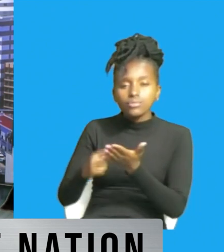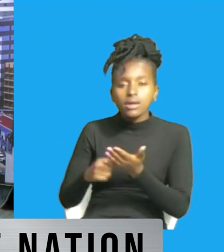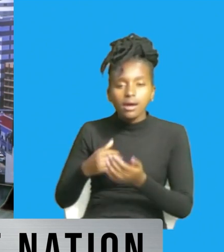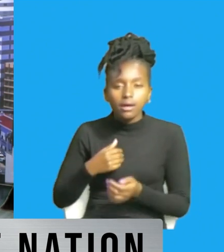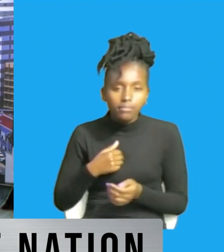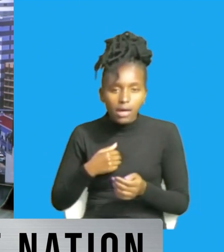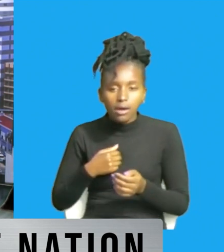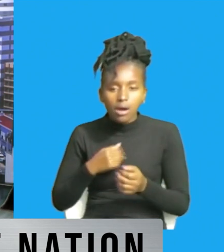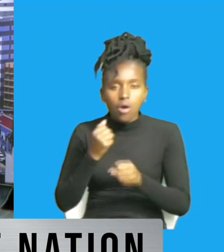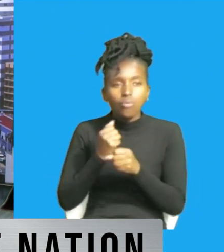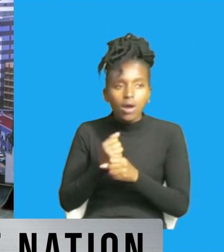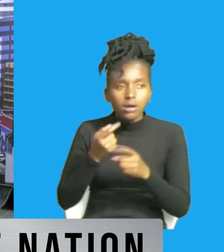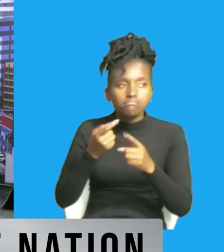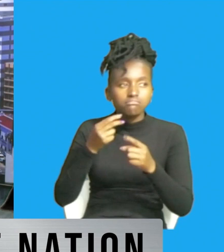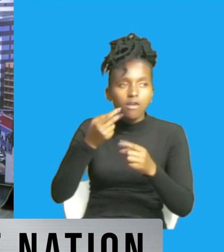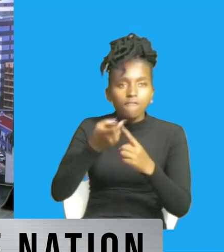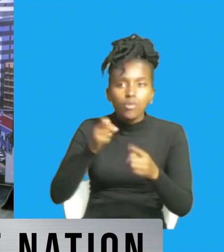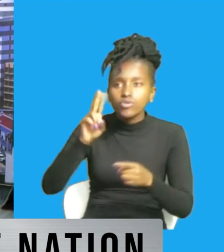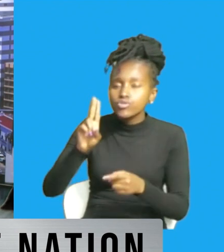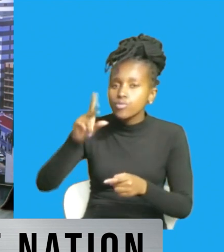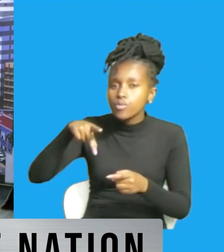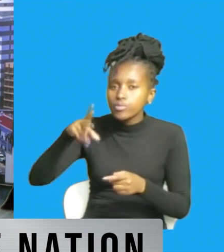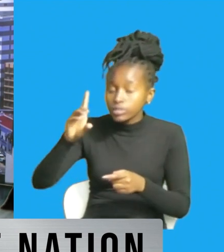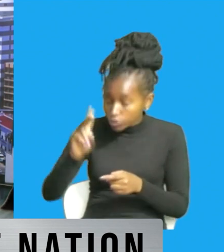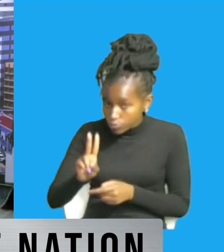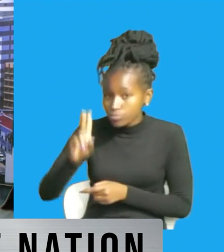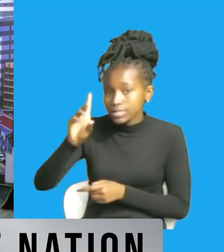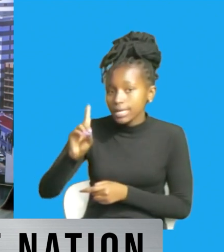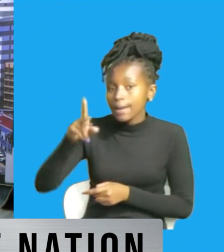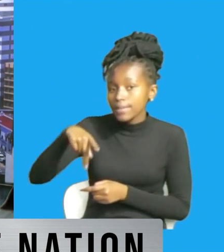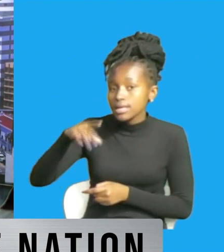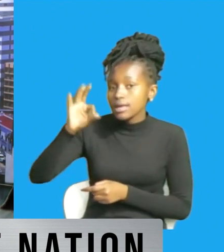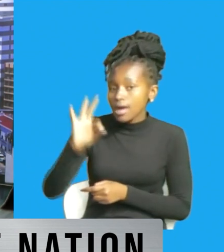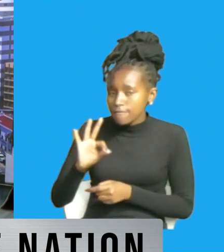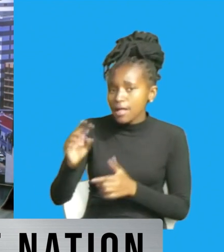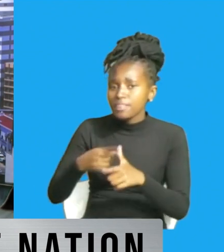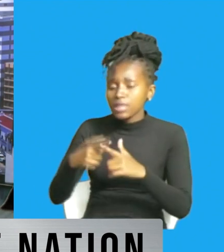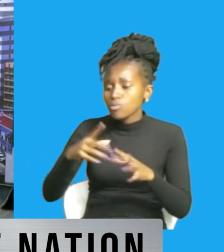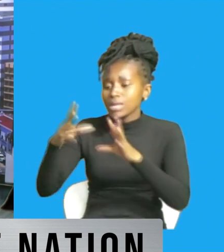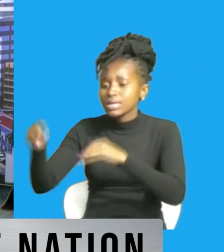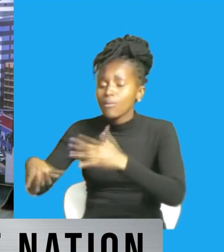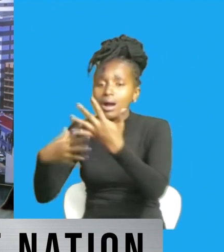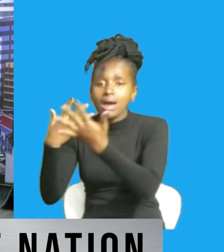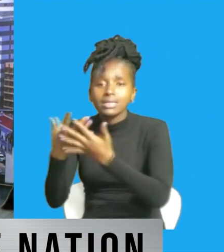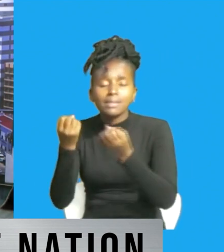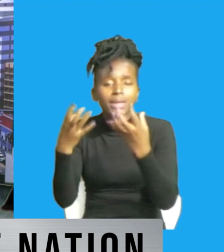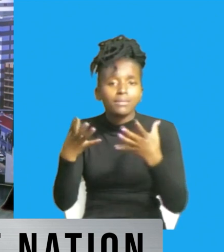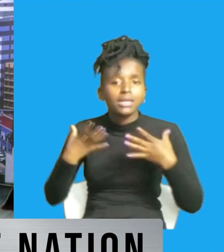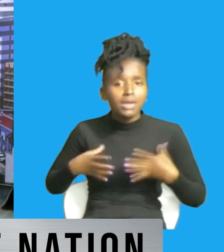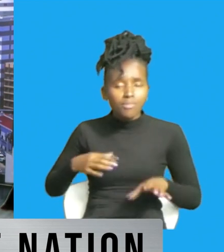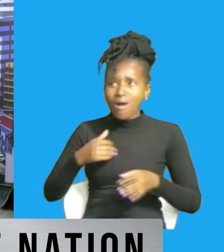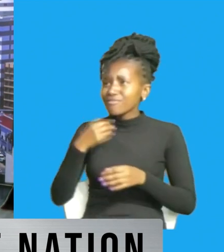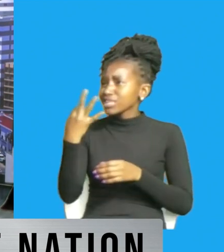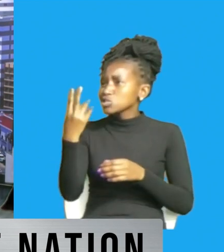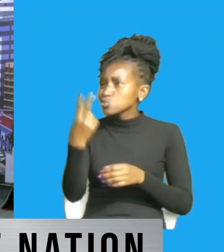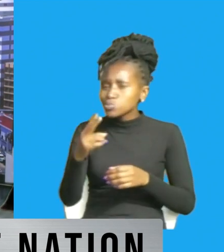they went and arrested people in Moroto. I don't know if you heard of that. Yes. And they arrested, and amongst them were 30-something Kenyans. 32 Kenyans have